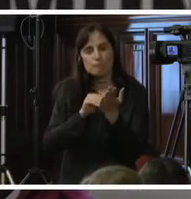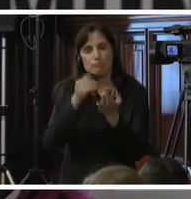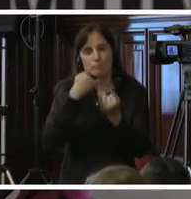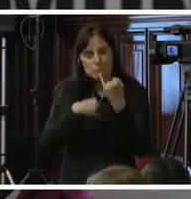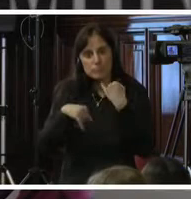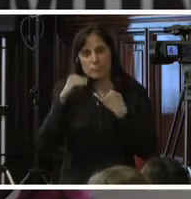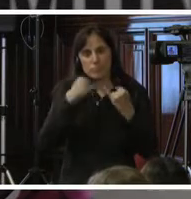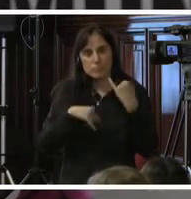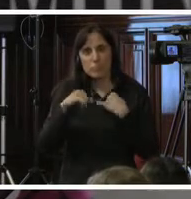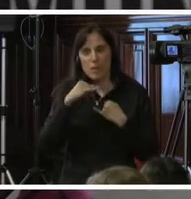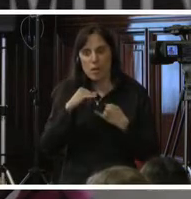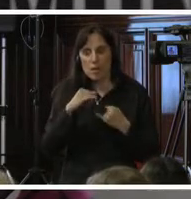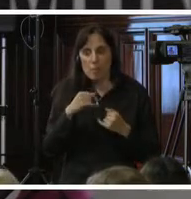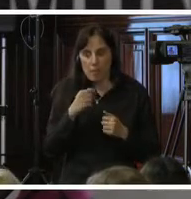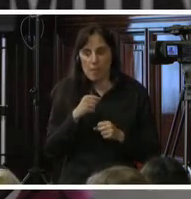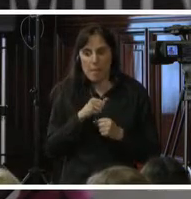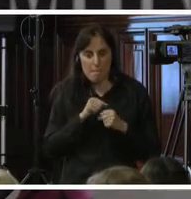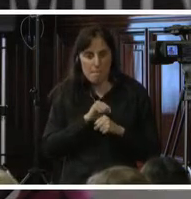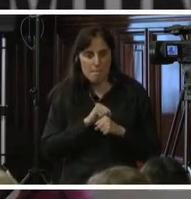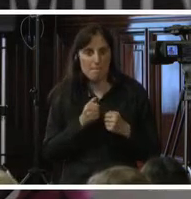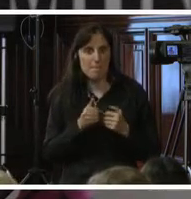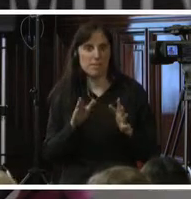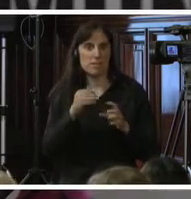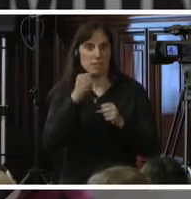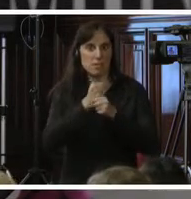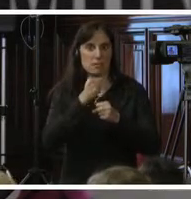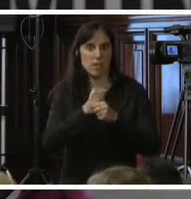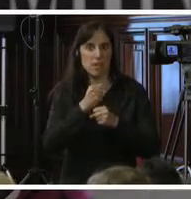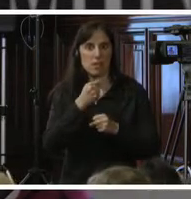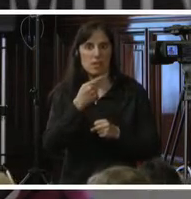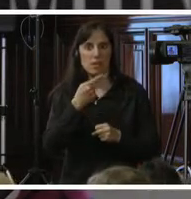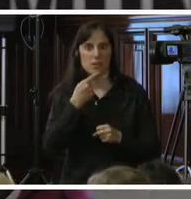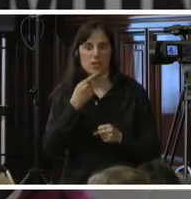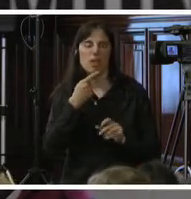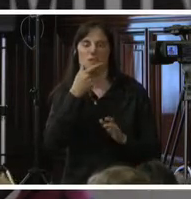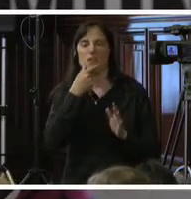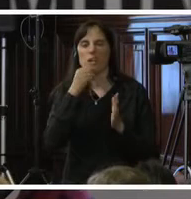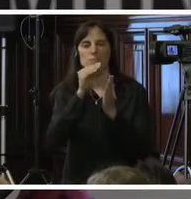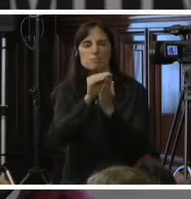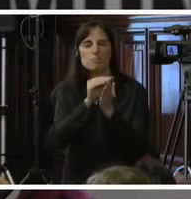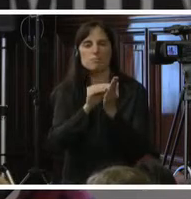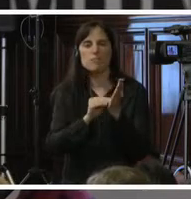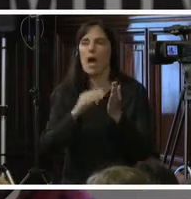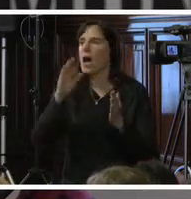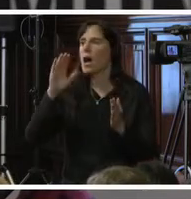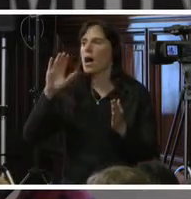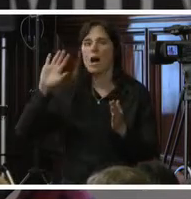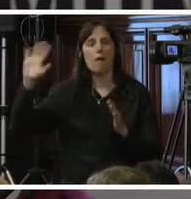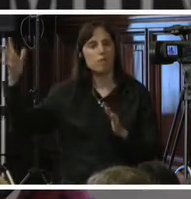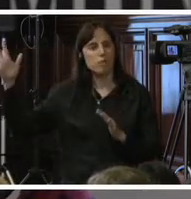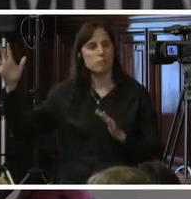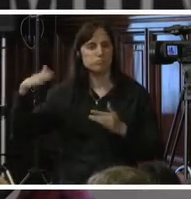because cross-border is easy to compile, because they're supposed to train their border guards